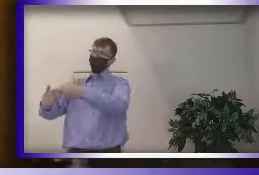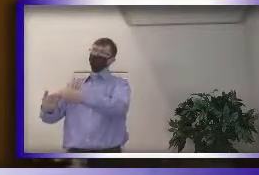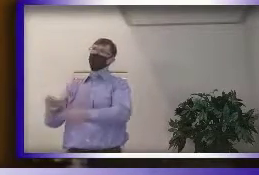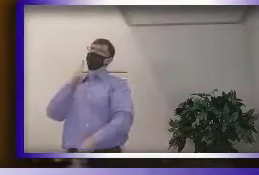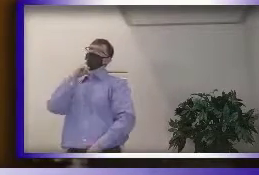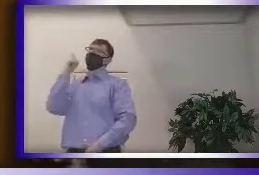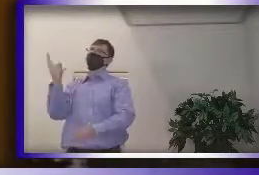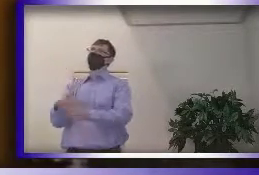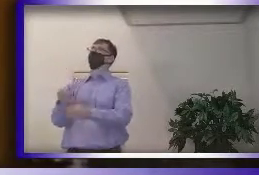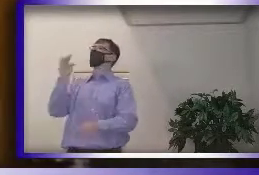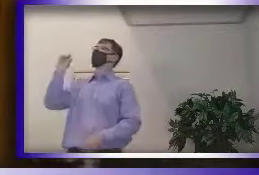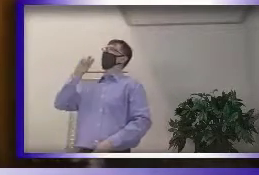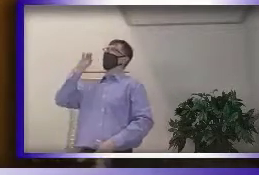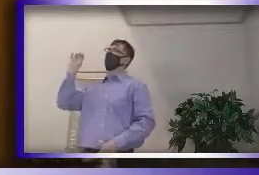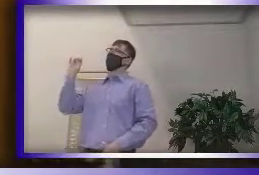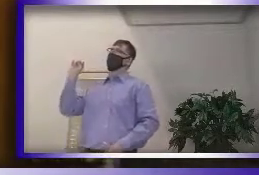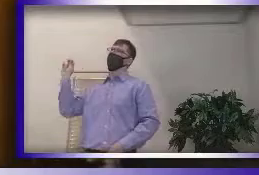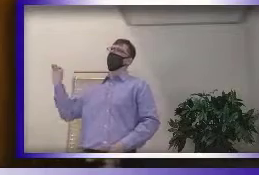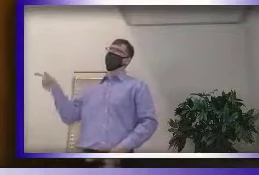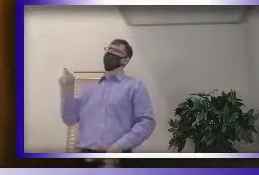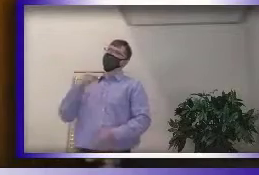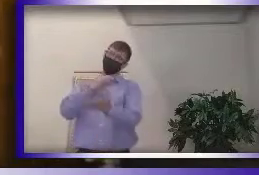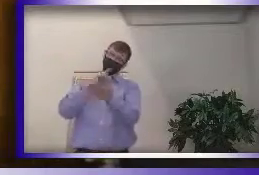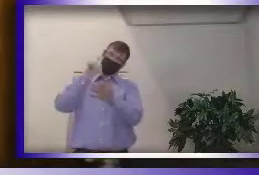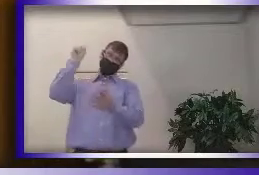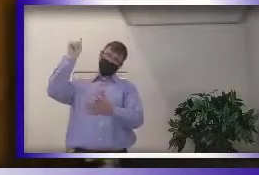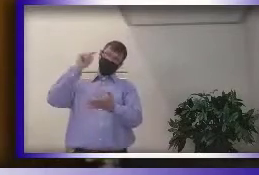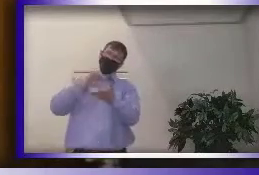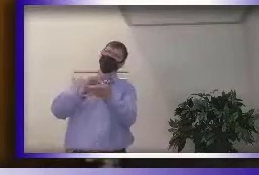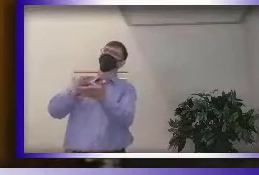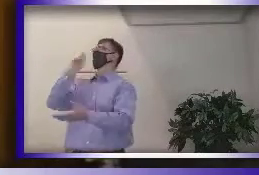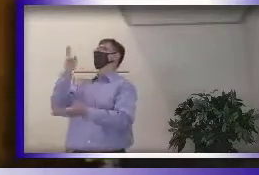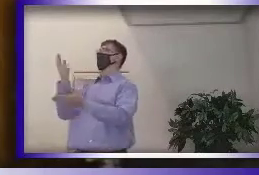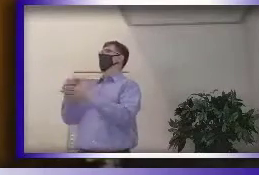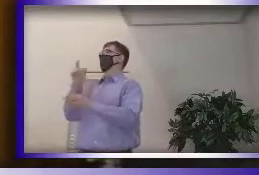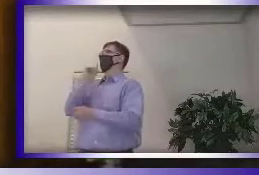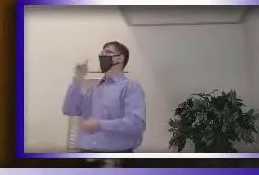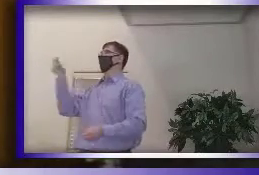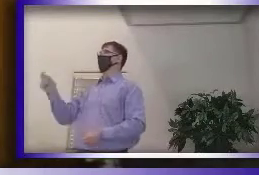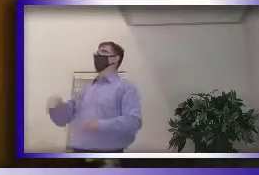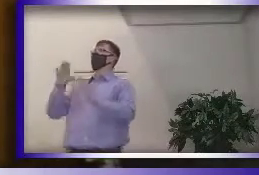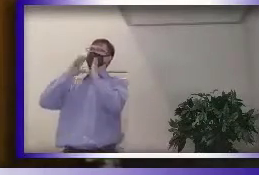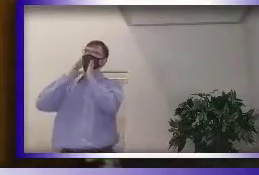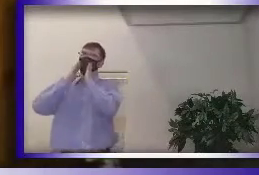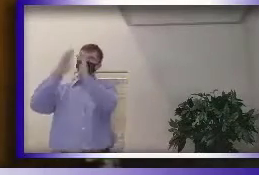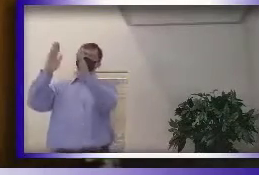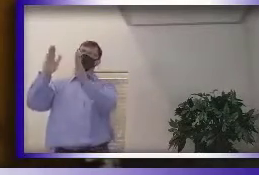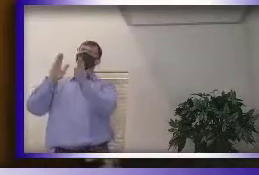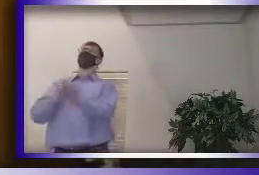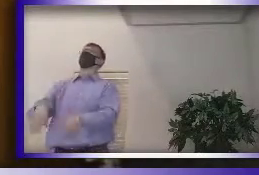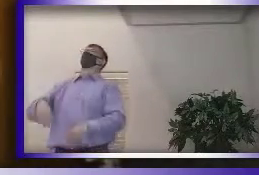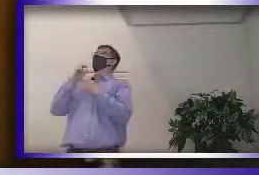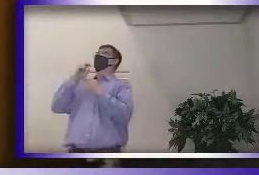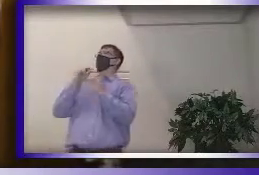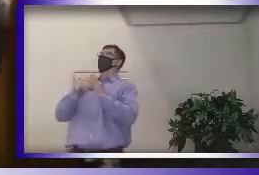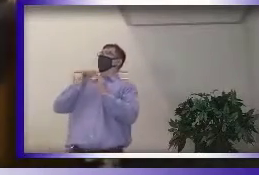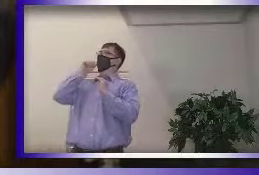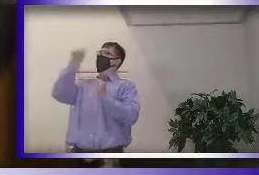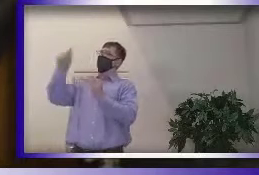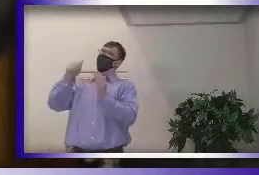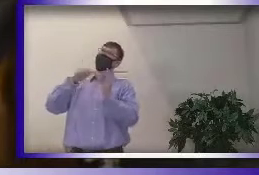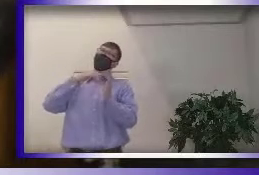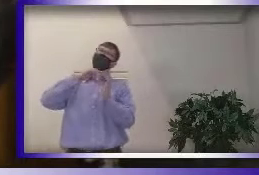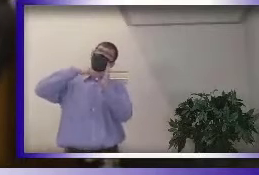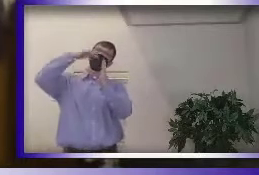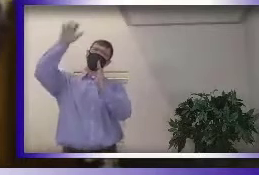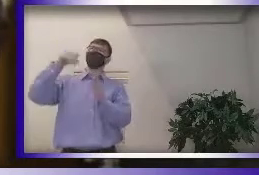name heal the sick. That's what Jesus, the master teacher, told us to do. In my name preach the